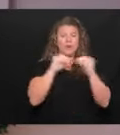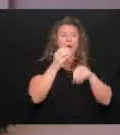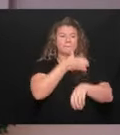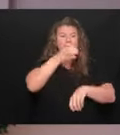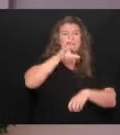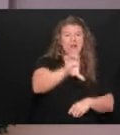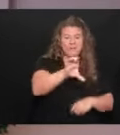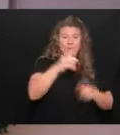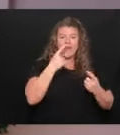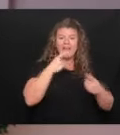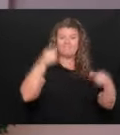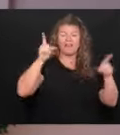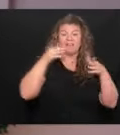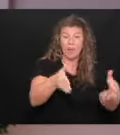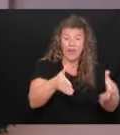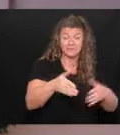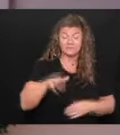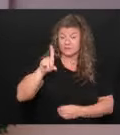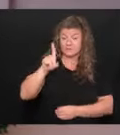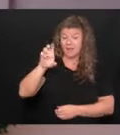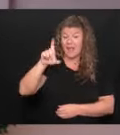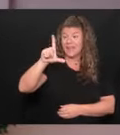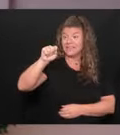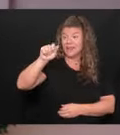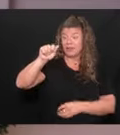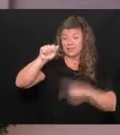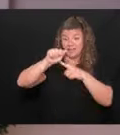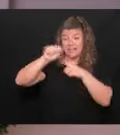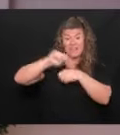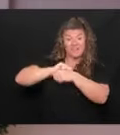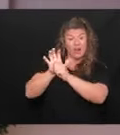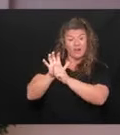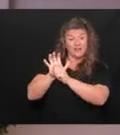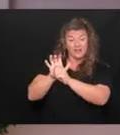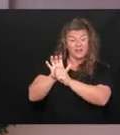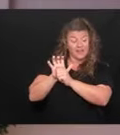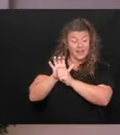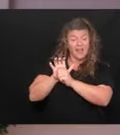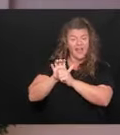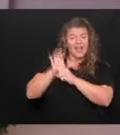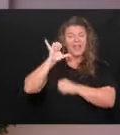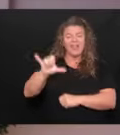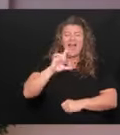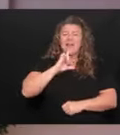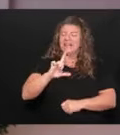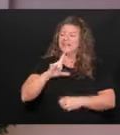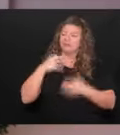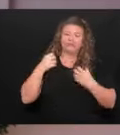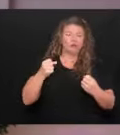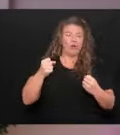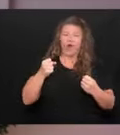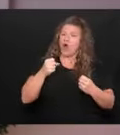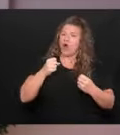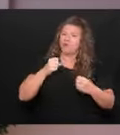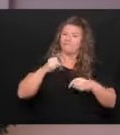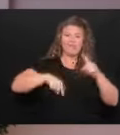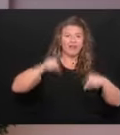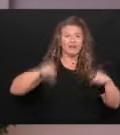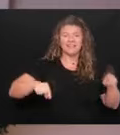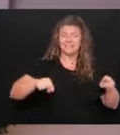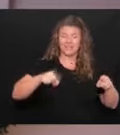way. The Delta variant of COVID-19, which is the dominant variant in our country, and the governor showed the map,